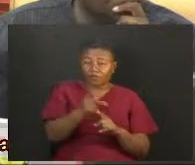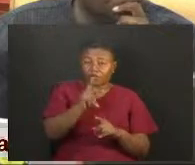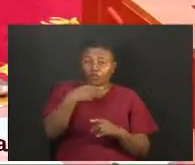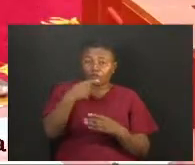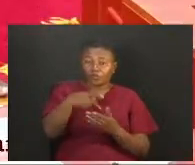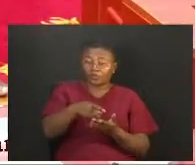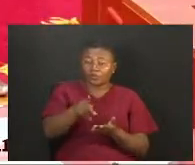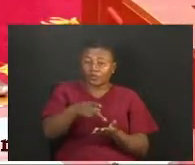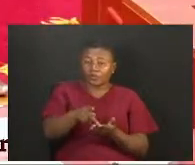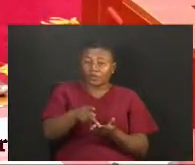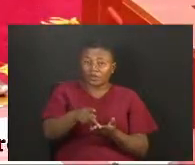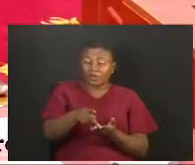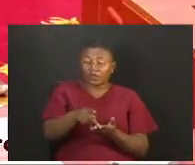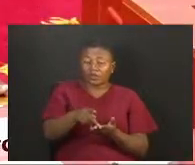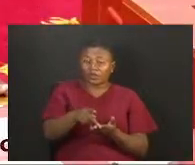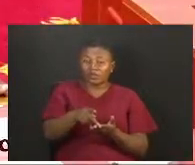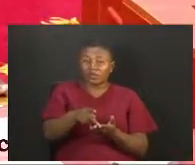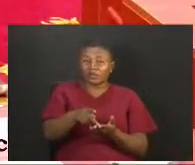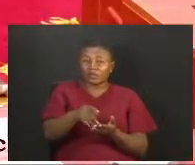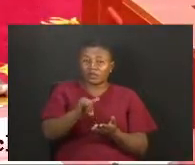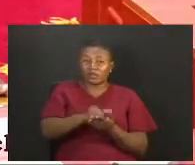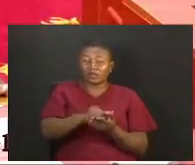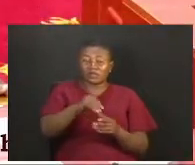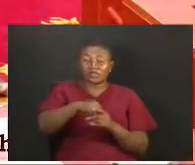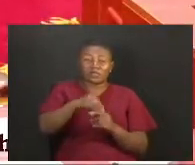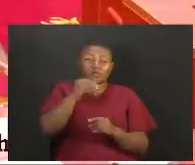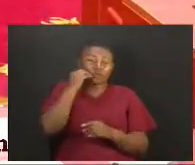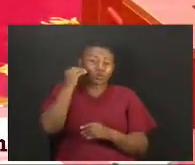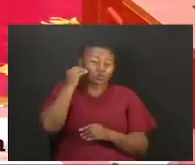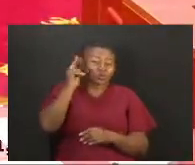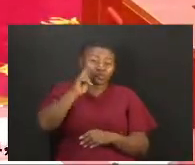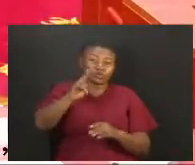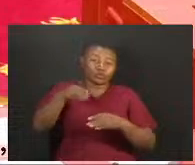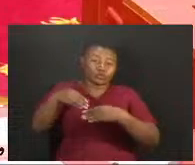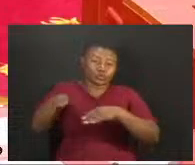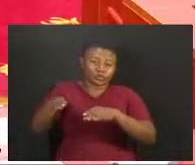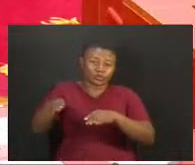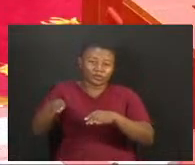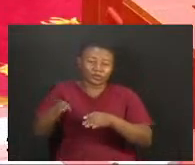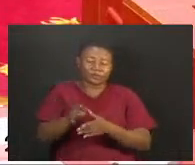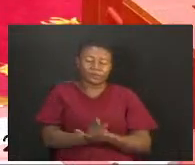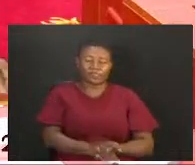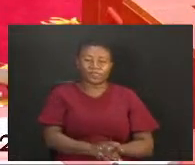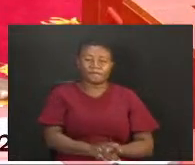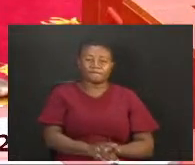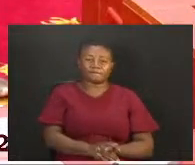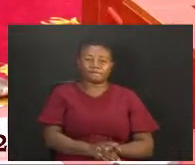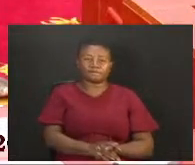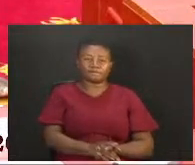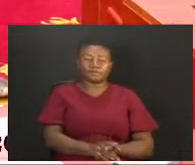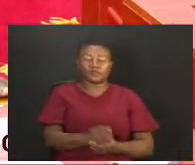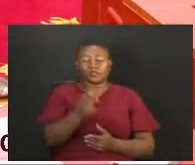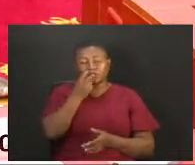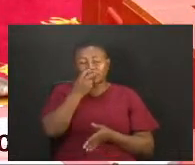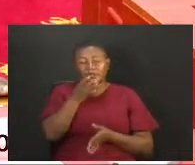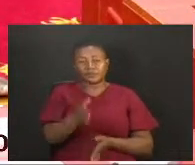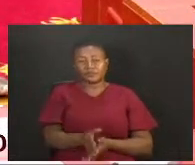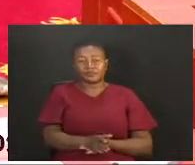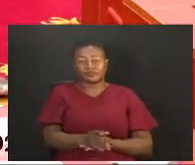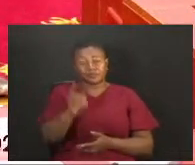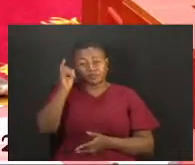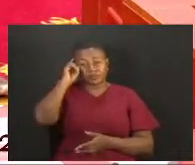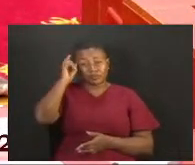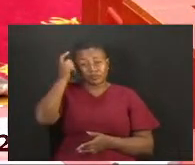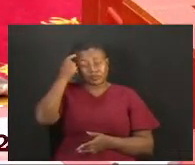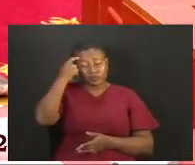debt at the short end of the domestic market and opening of the domestic market. Mr. Speaker, the government will